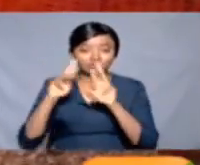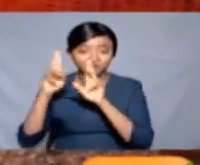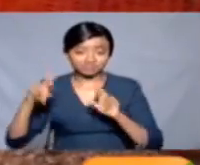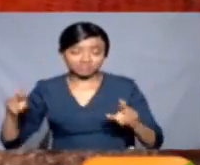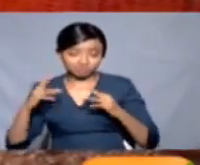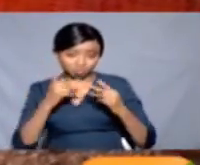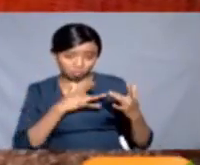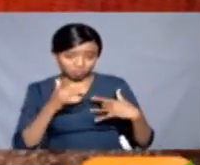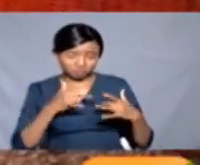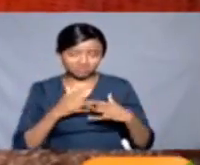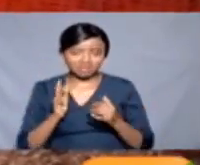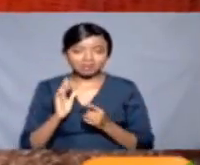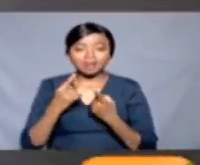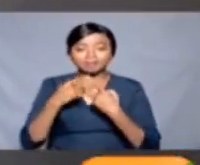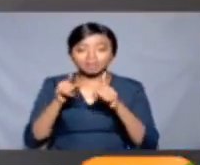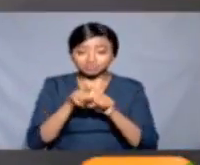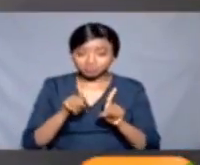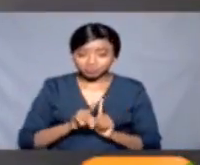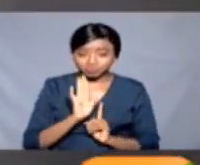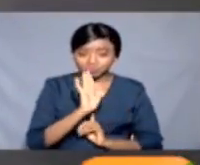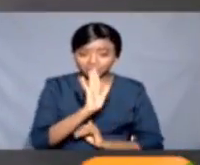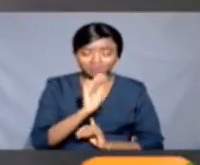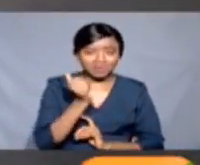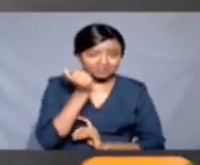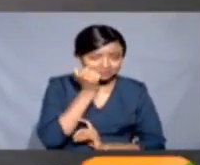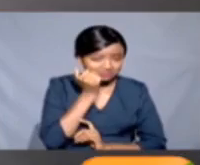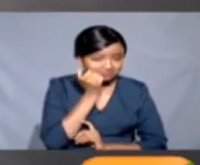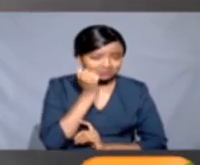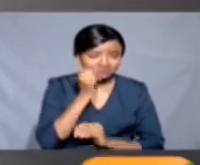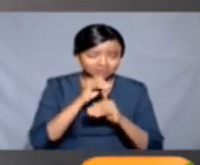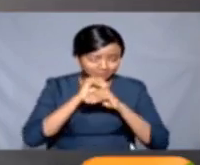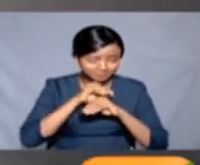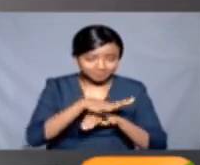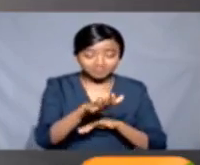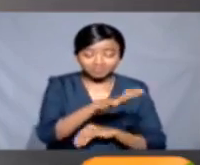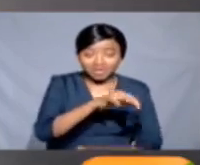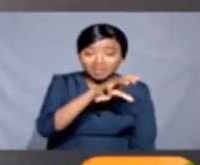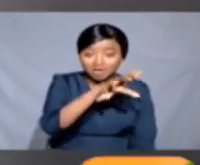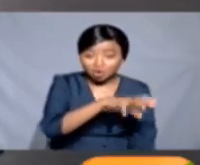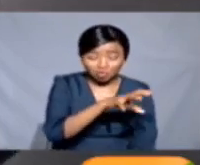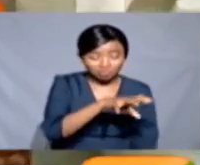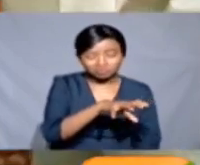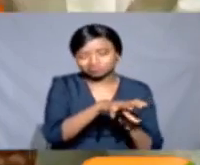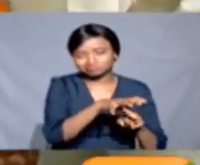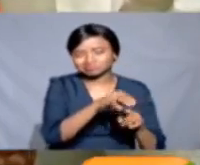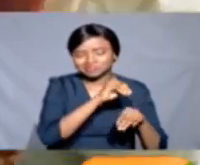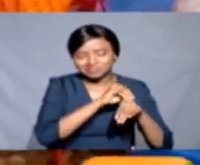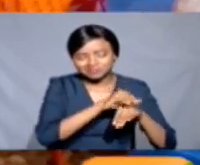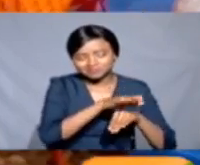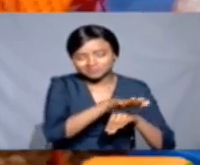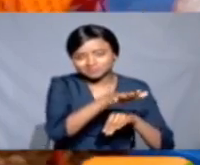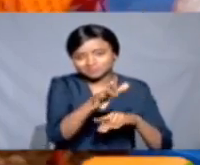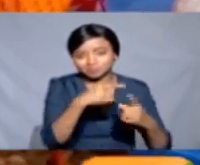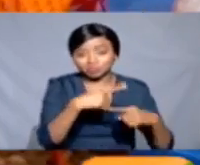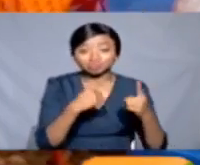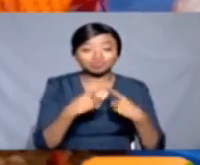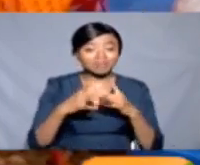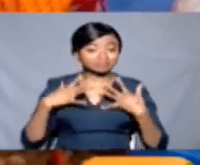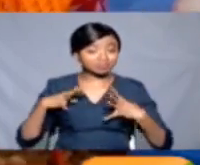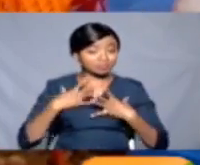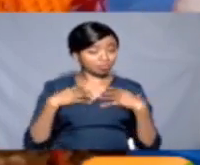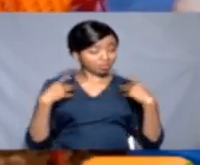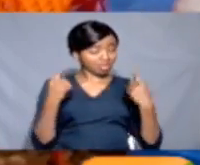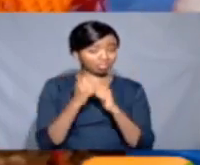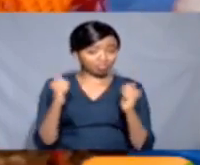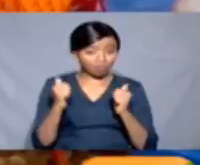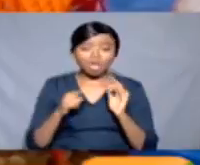concern. Even with a response to the outbreak, Ebola in the DRC is still not under control. But it is survivors like Aline who